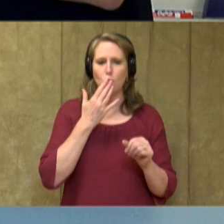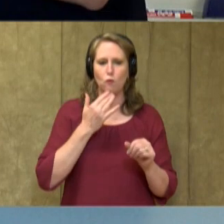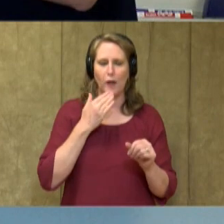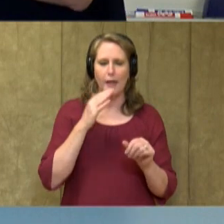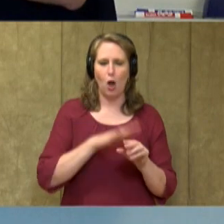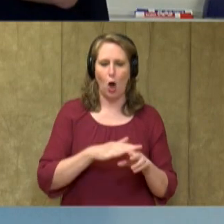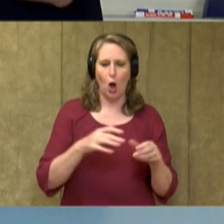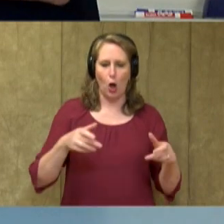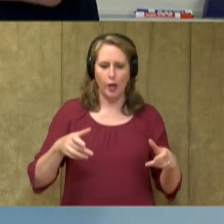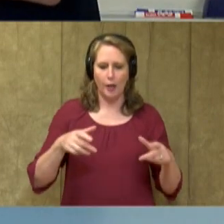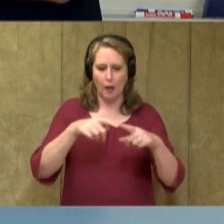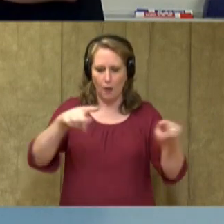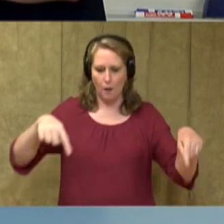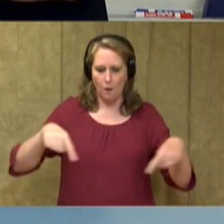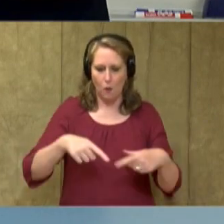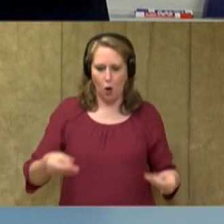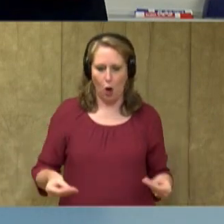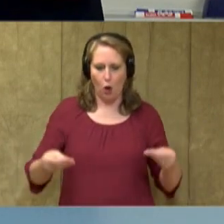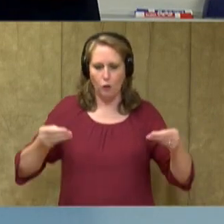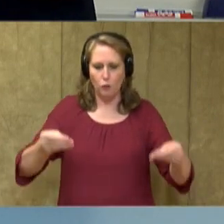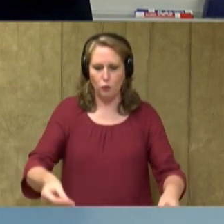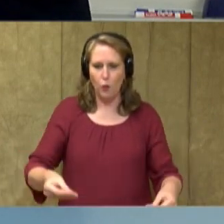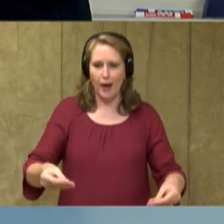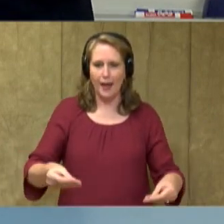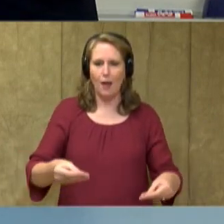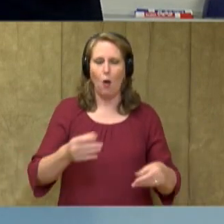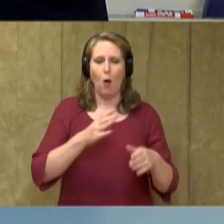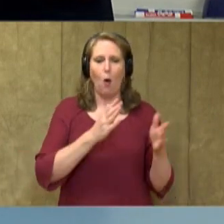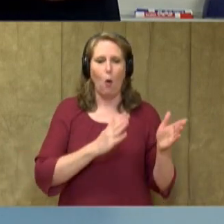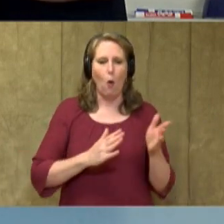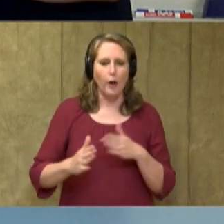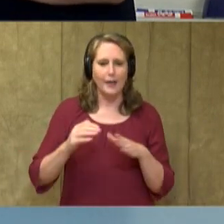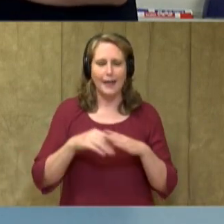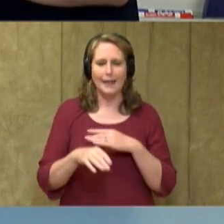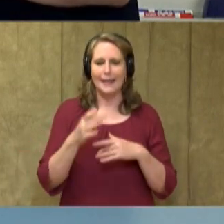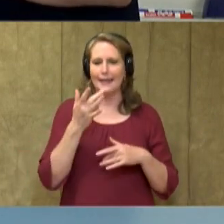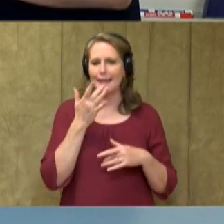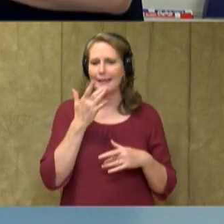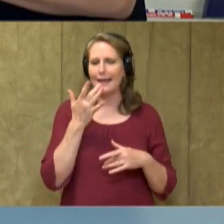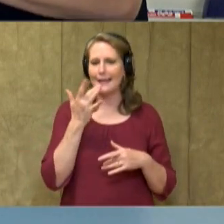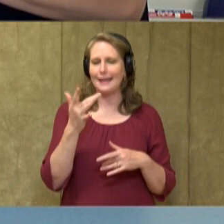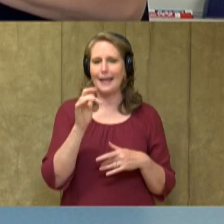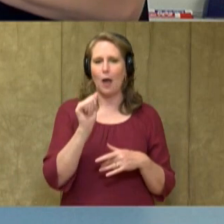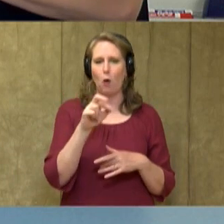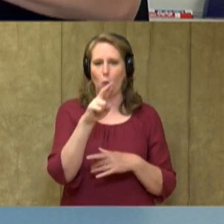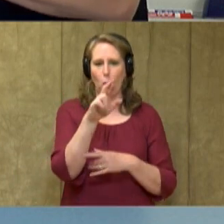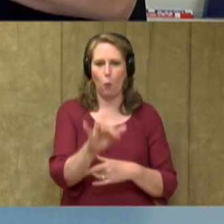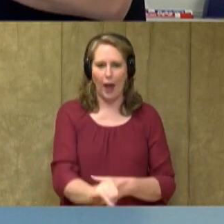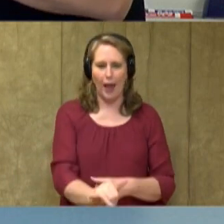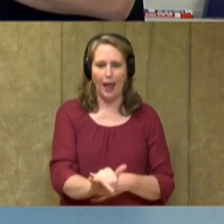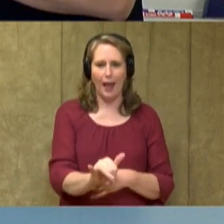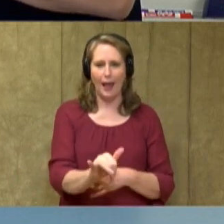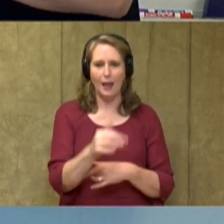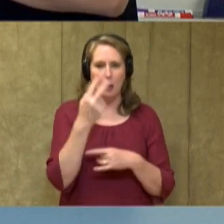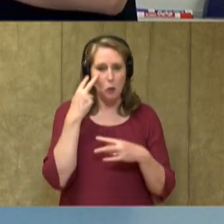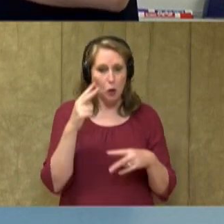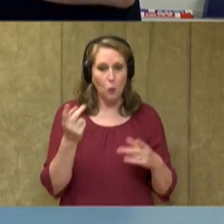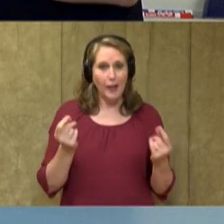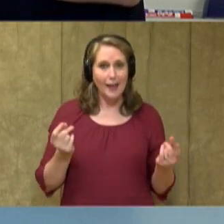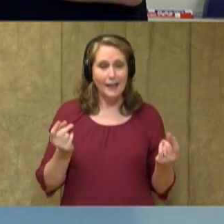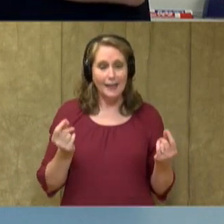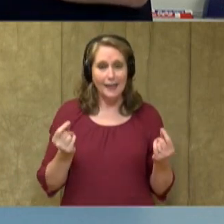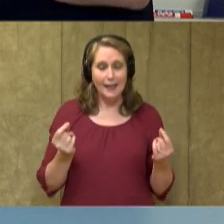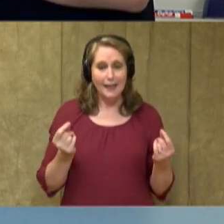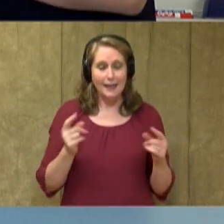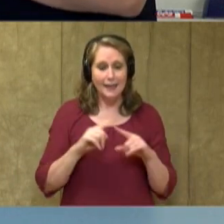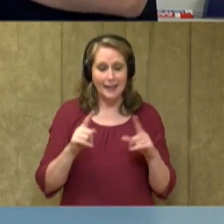tray, organizing each one into a tasty array. Oh, so look what he did. Look